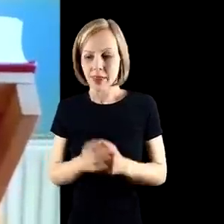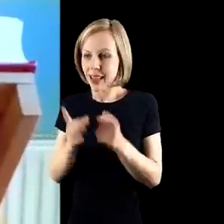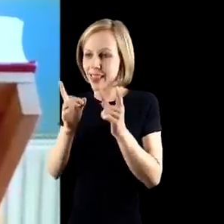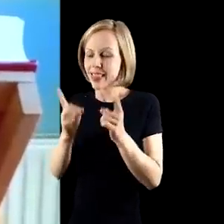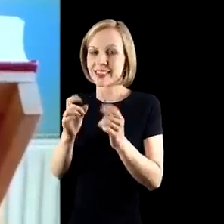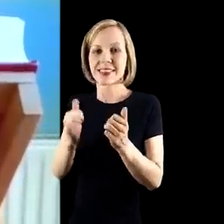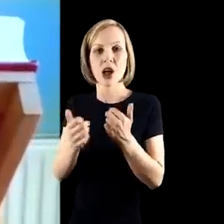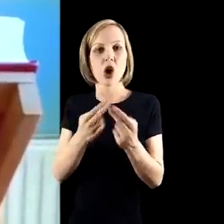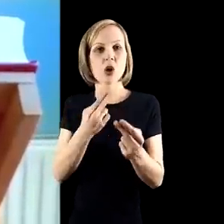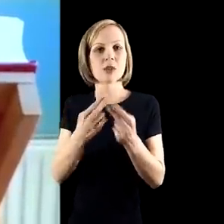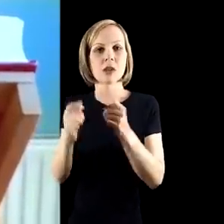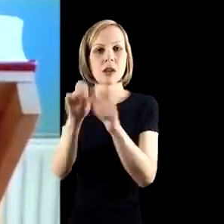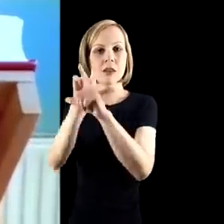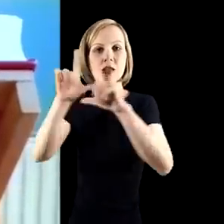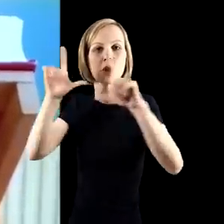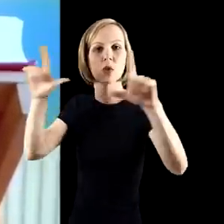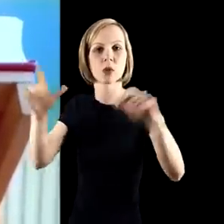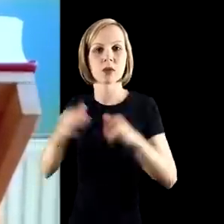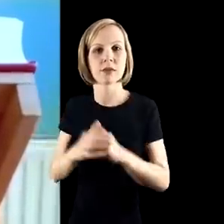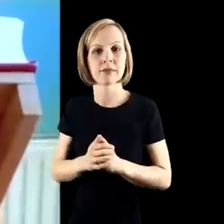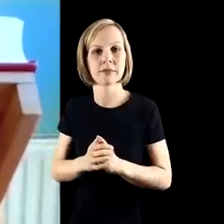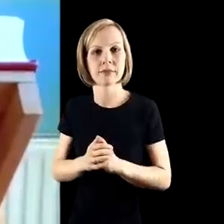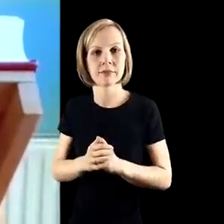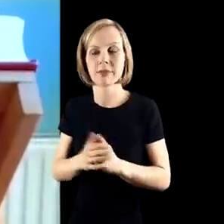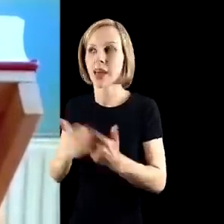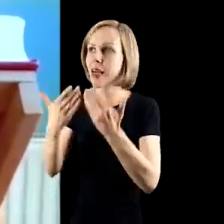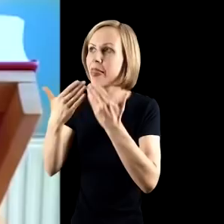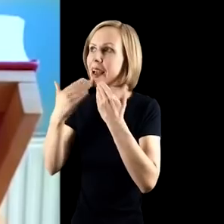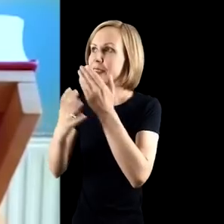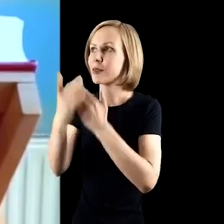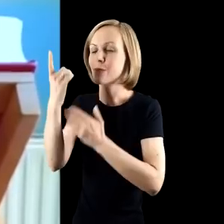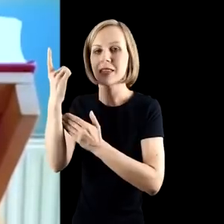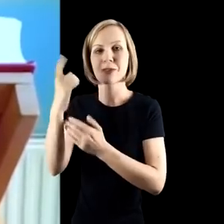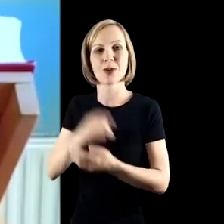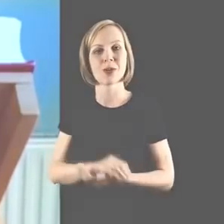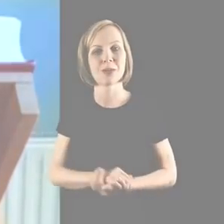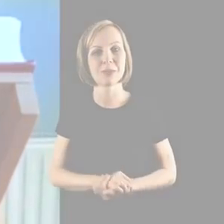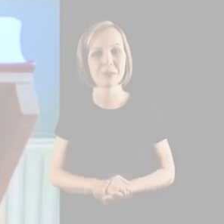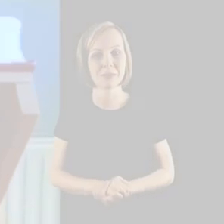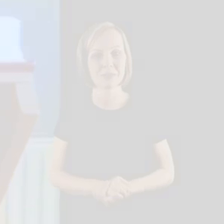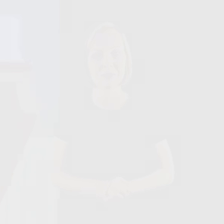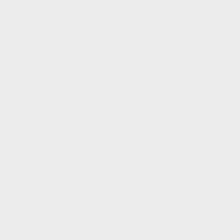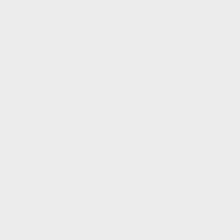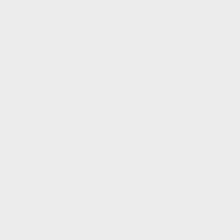This is the Gospel of the Lord. Thanks be to God.